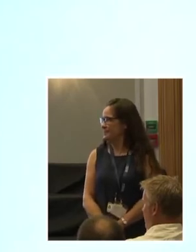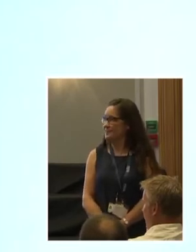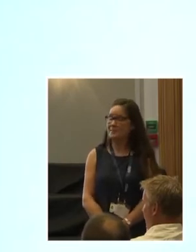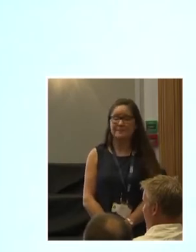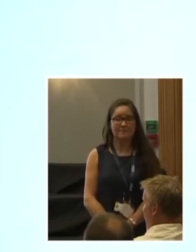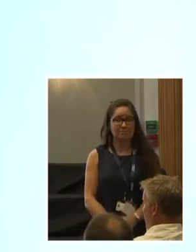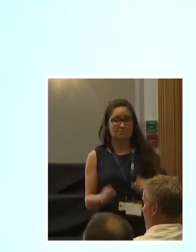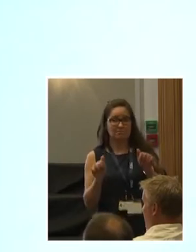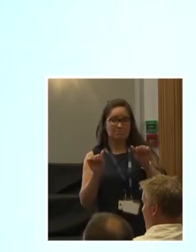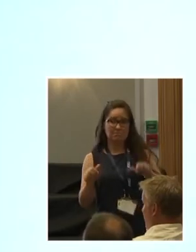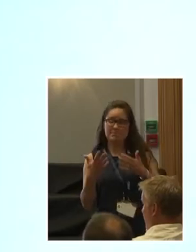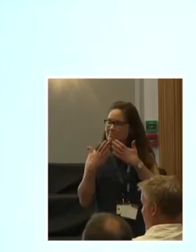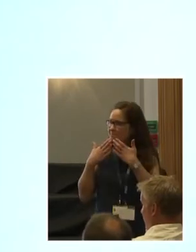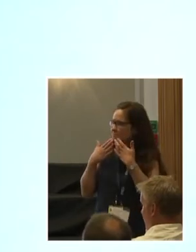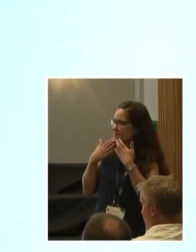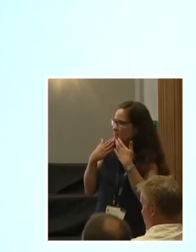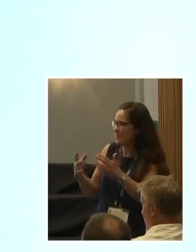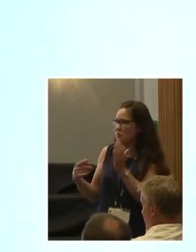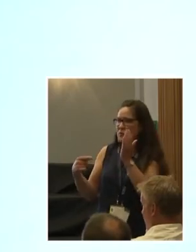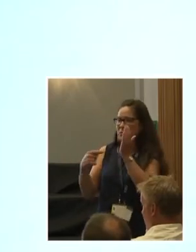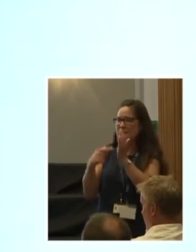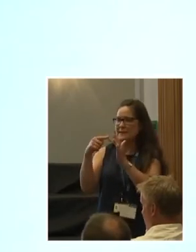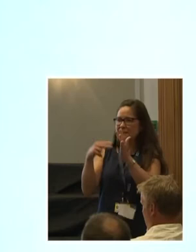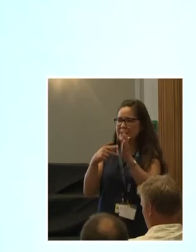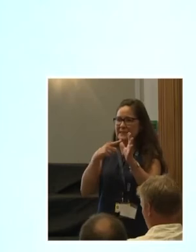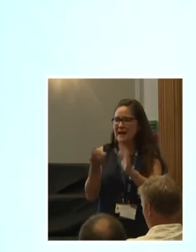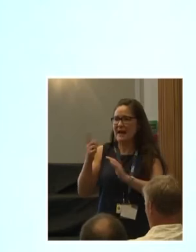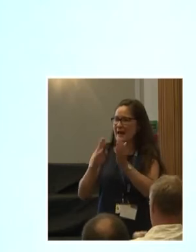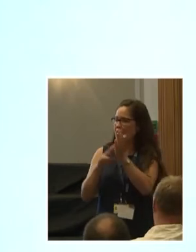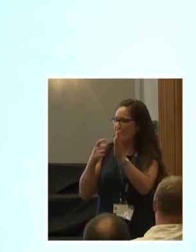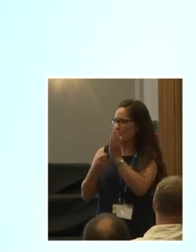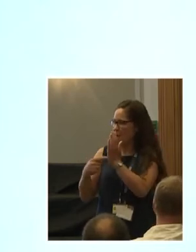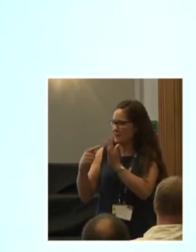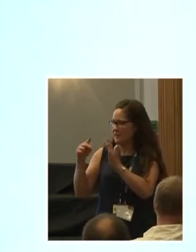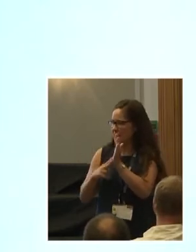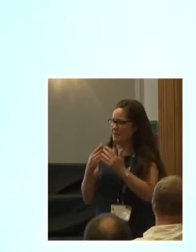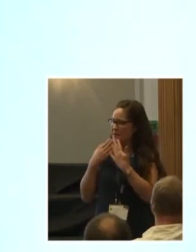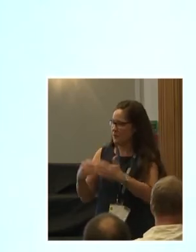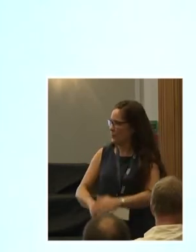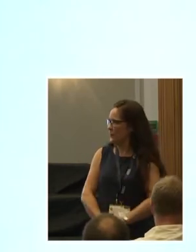Right. Thank you ever so much, Tina and Martin, for opening up today.